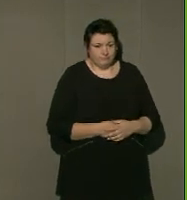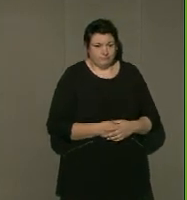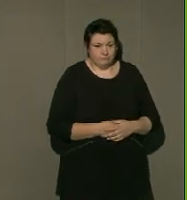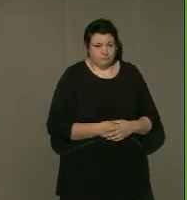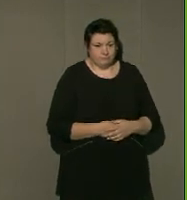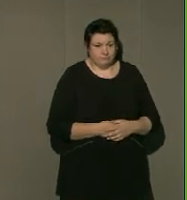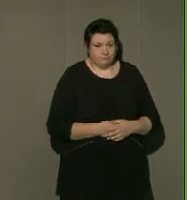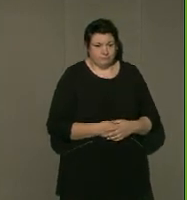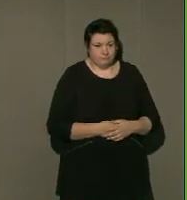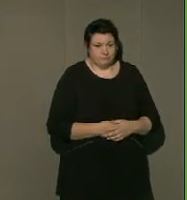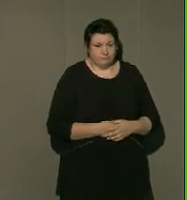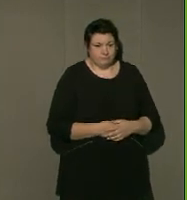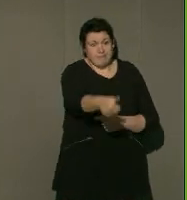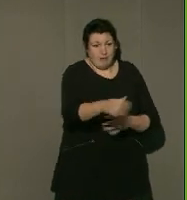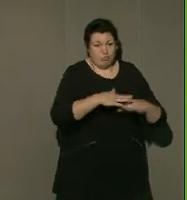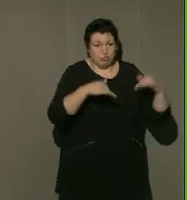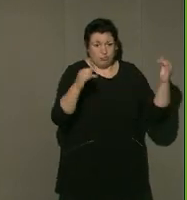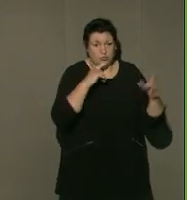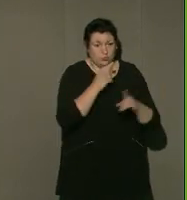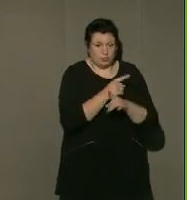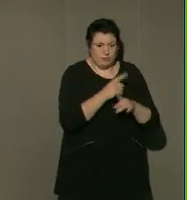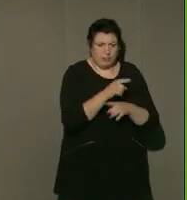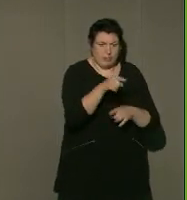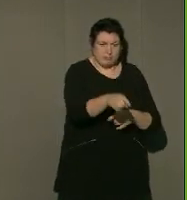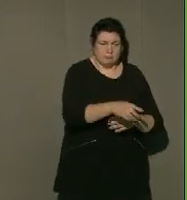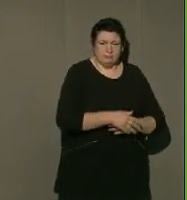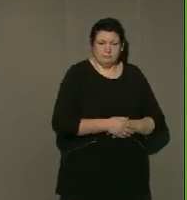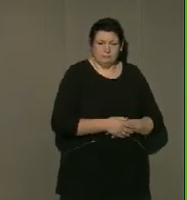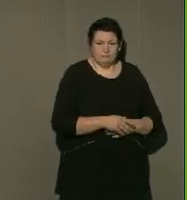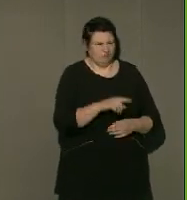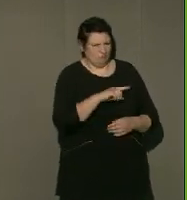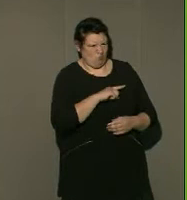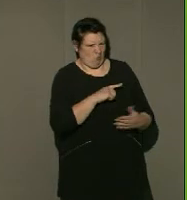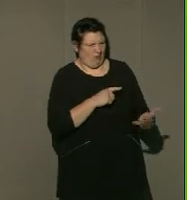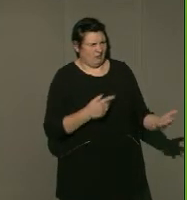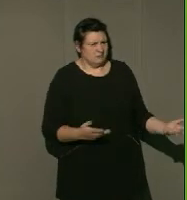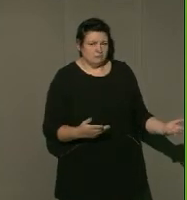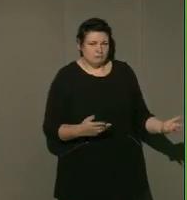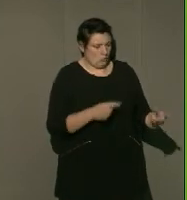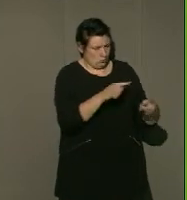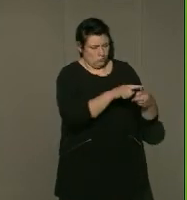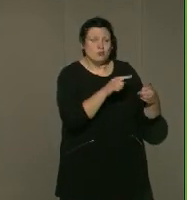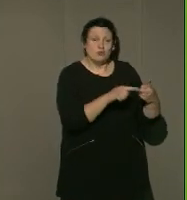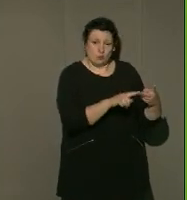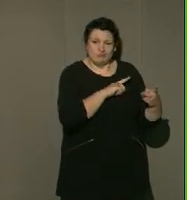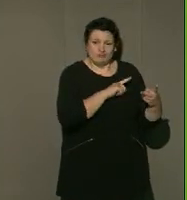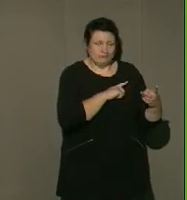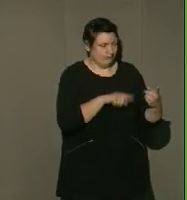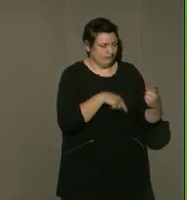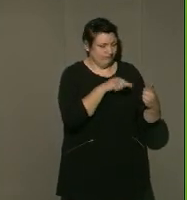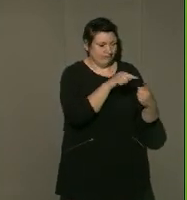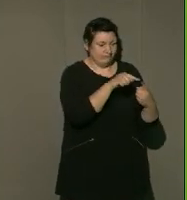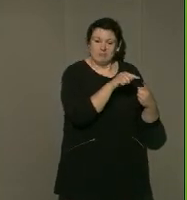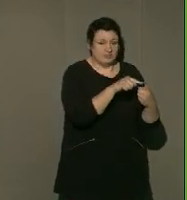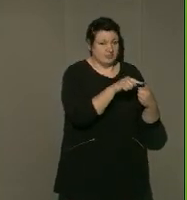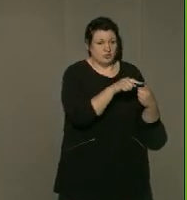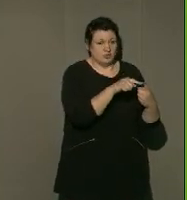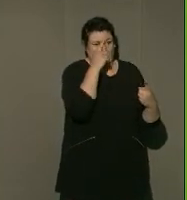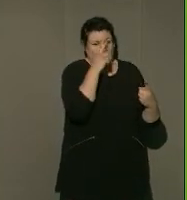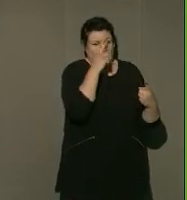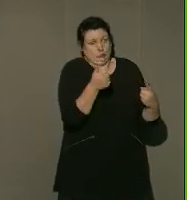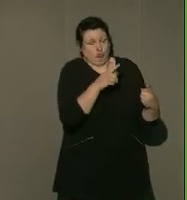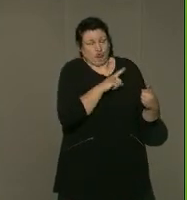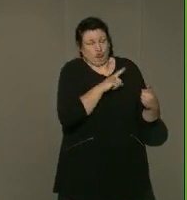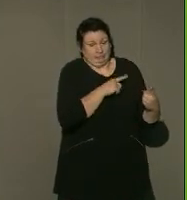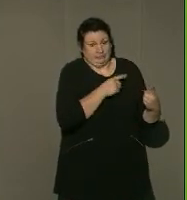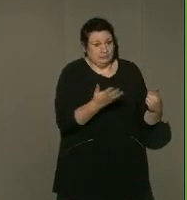next conference. Why is that? There are two reasons. The first is probably not a very good reason.